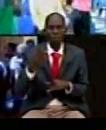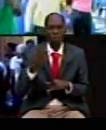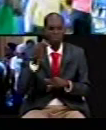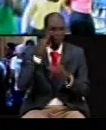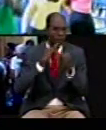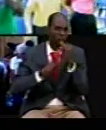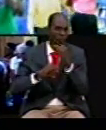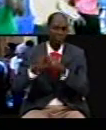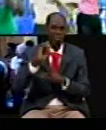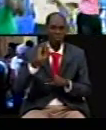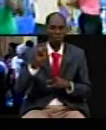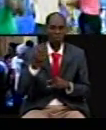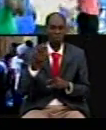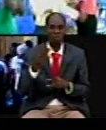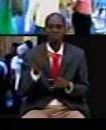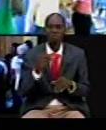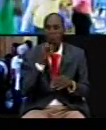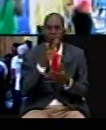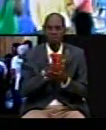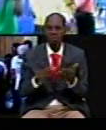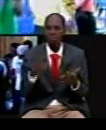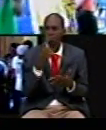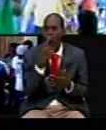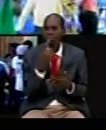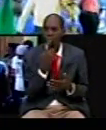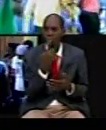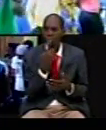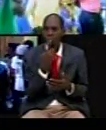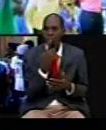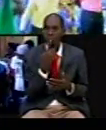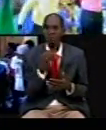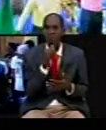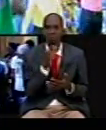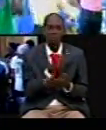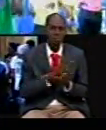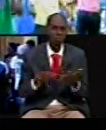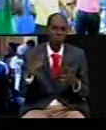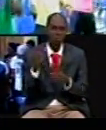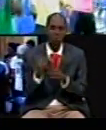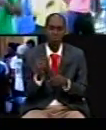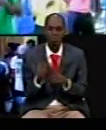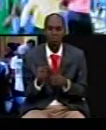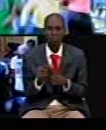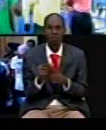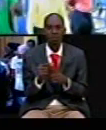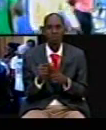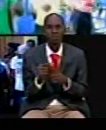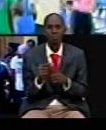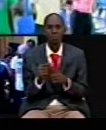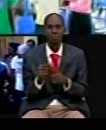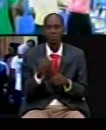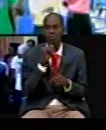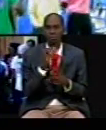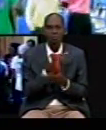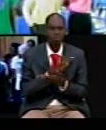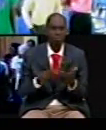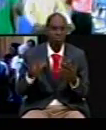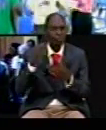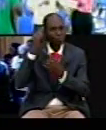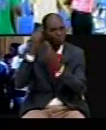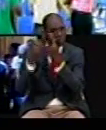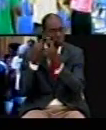Isaiah? Unclean lips, unclean words, unclean